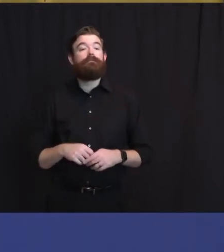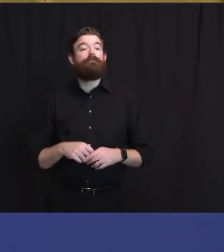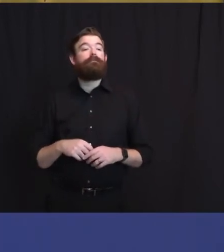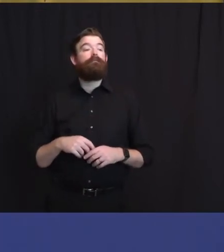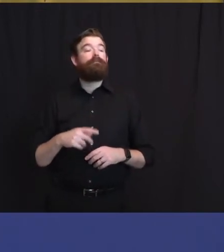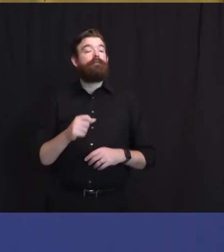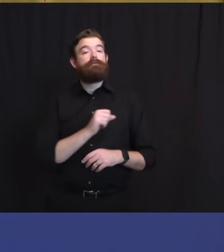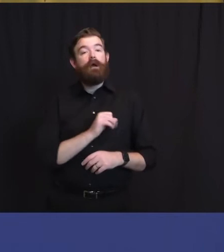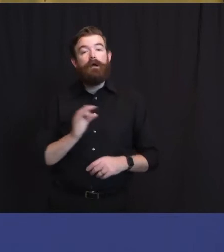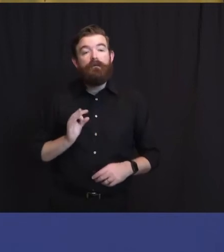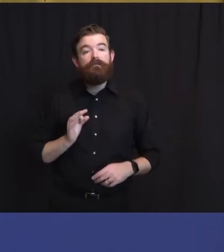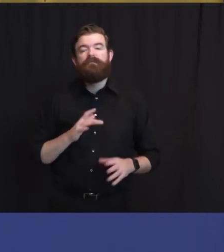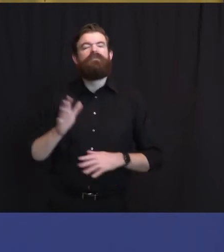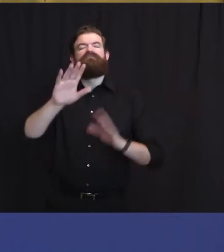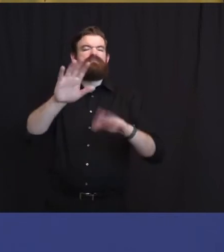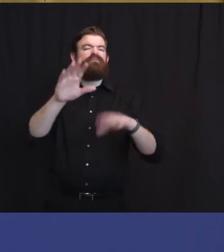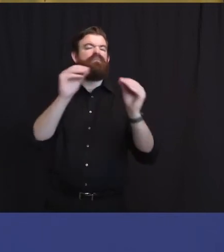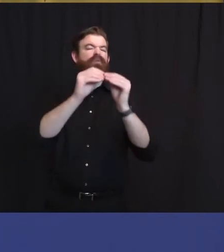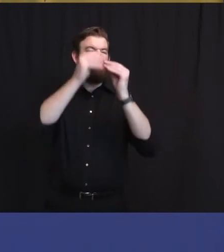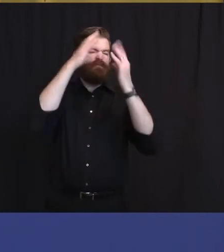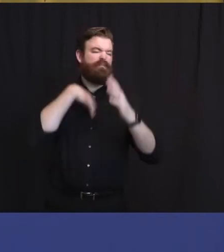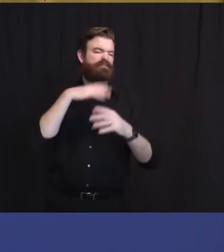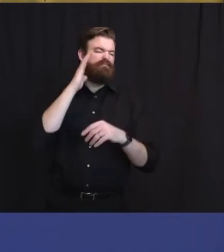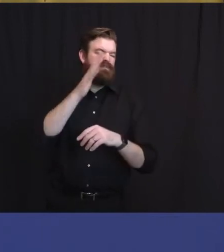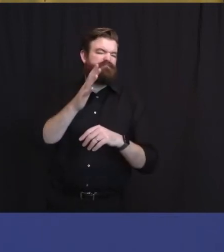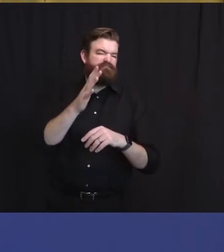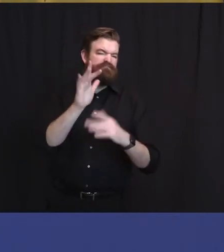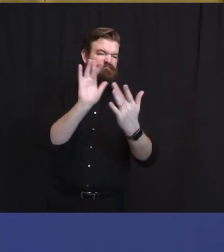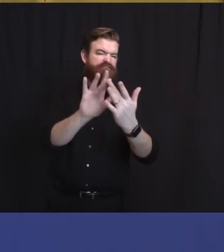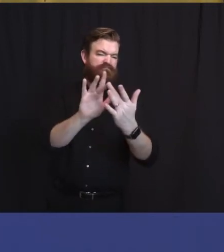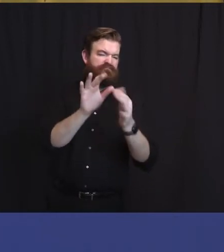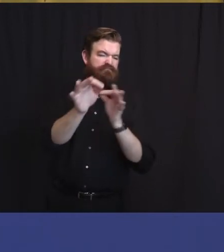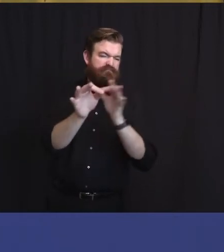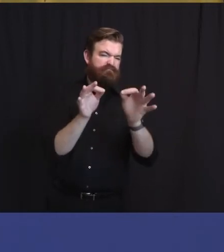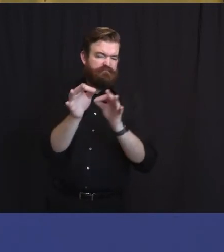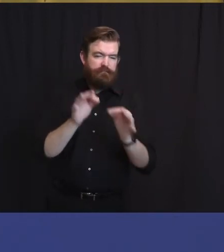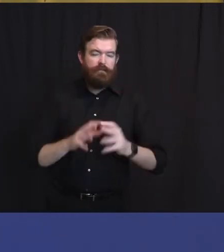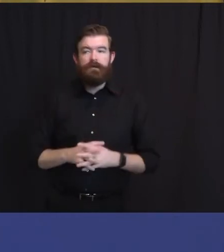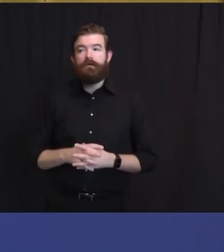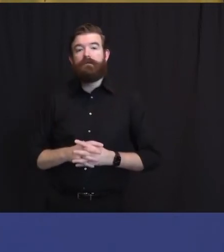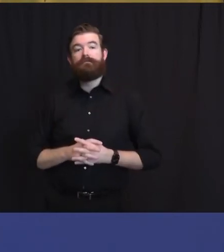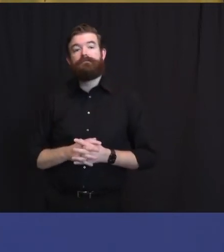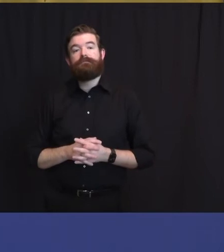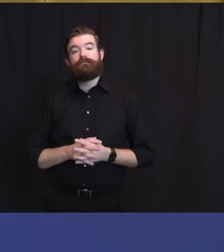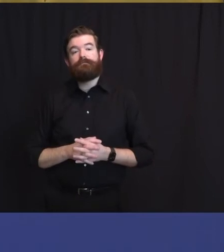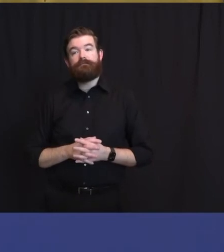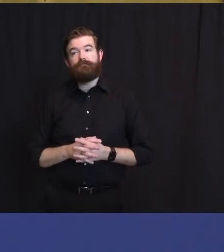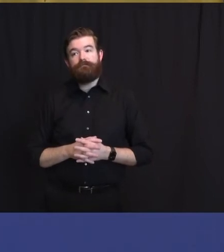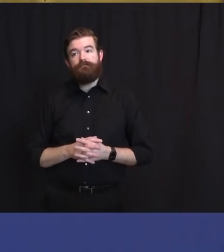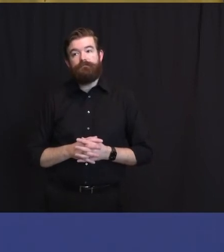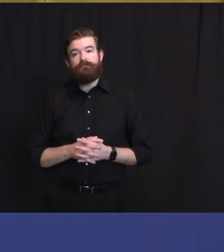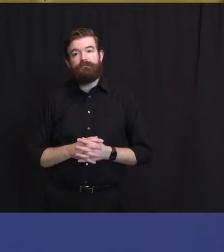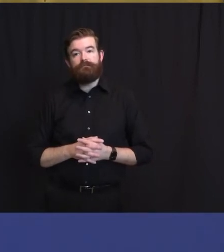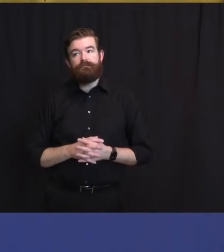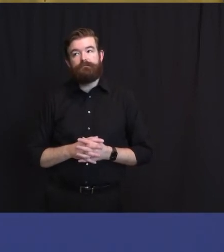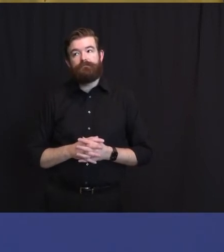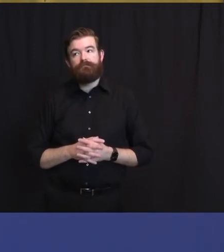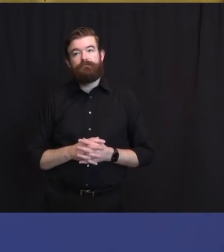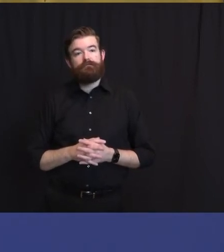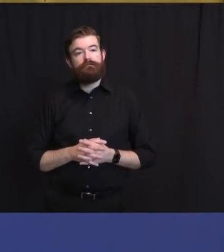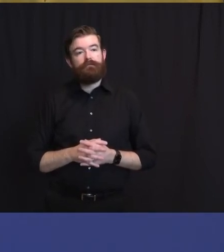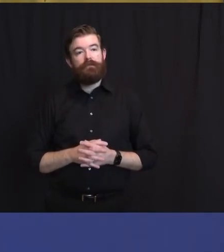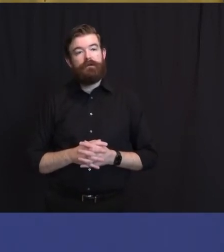Daniel, we'll go to you if you could go up next. Thank you. Hi, Governor. Hope you're doing well. We're well. So regarding incentives, given the uncertainty